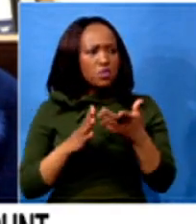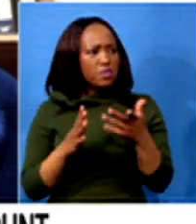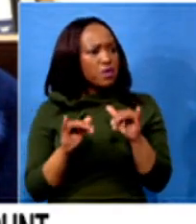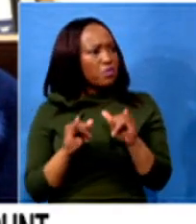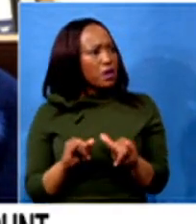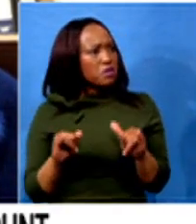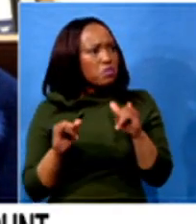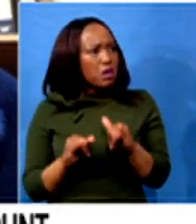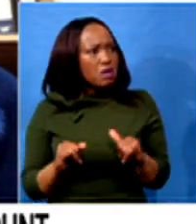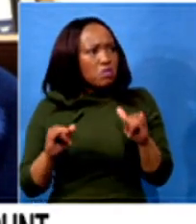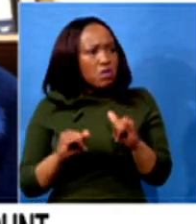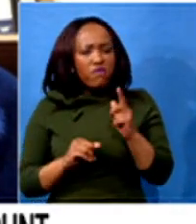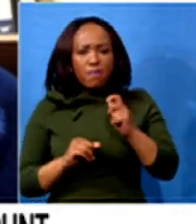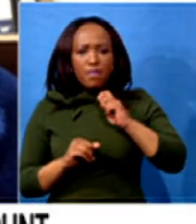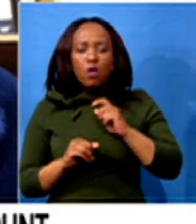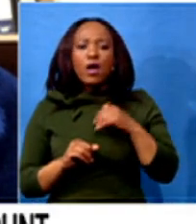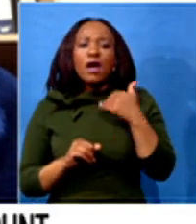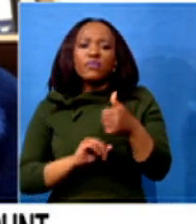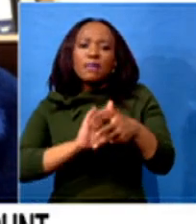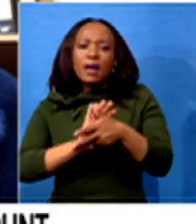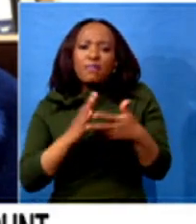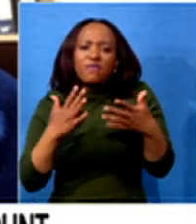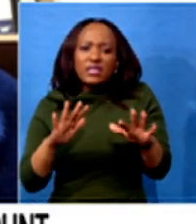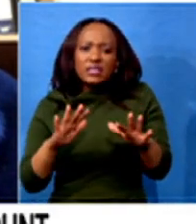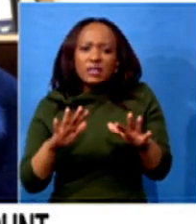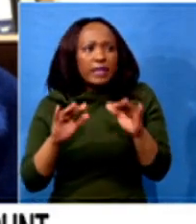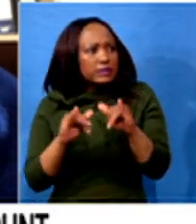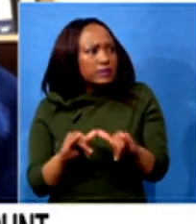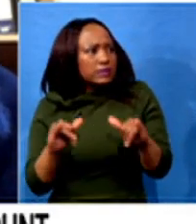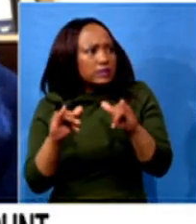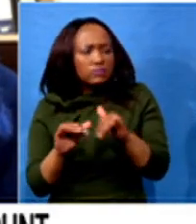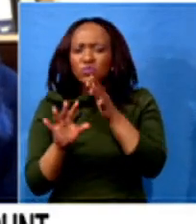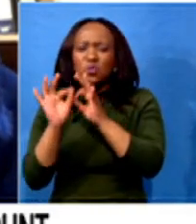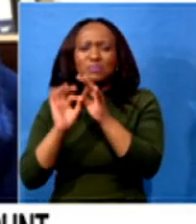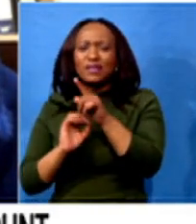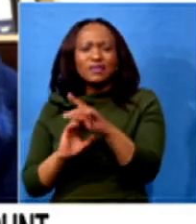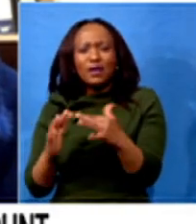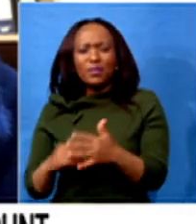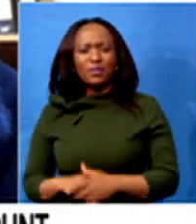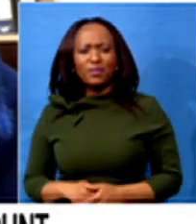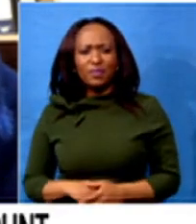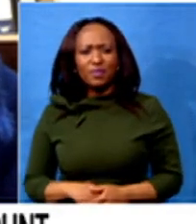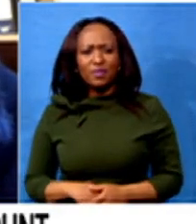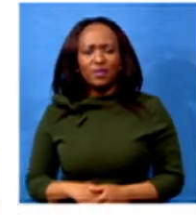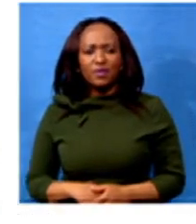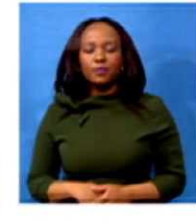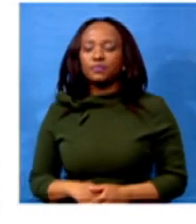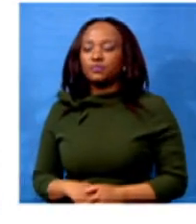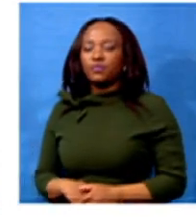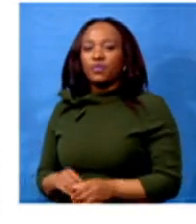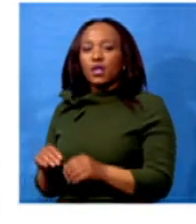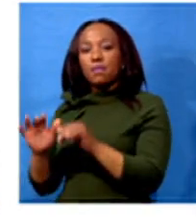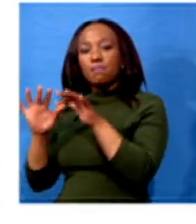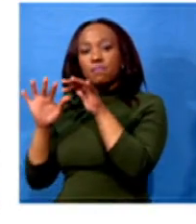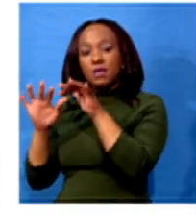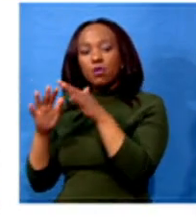payouts after being approved. How do you explain that? Now, the people that have been approved and